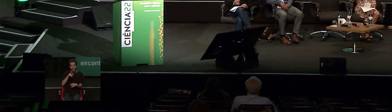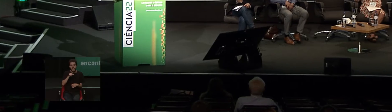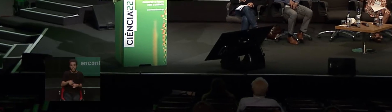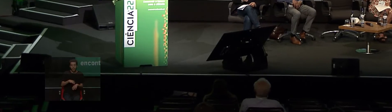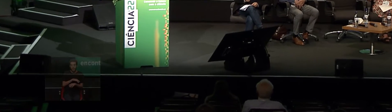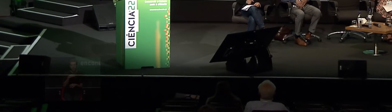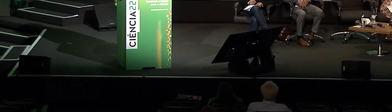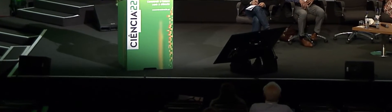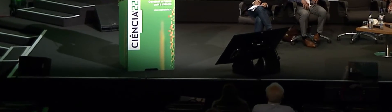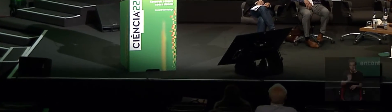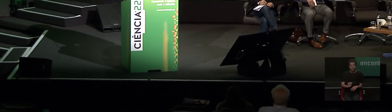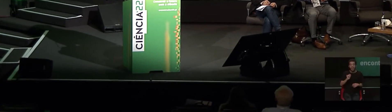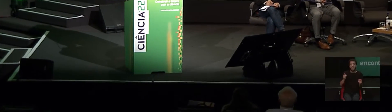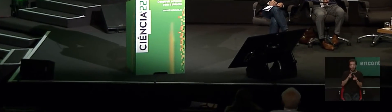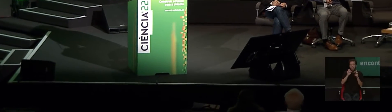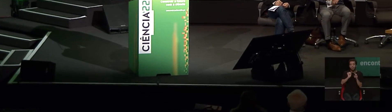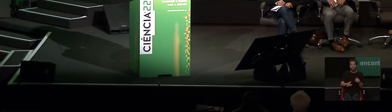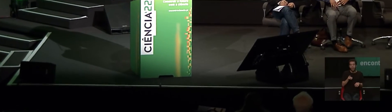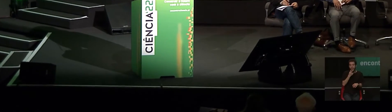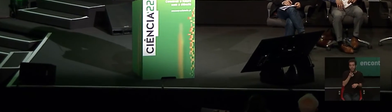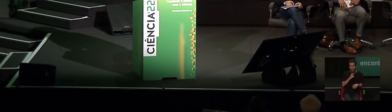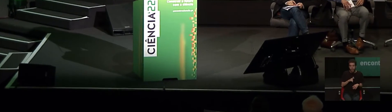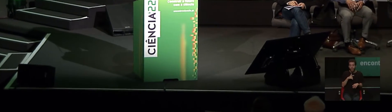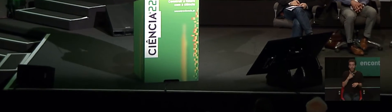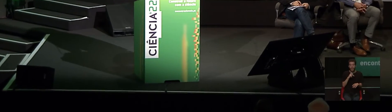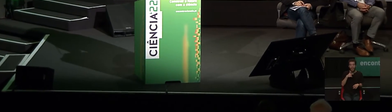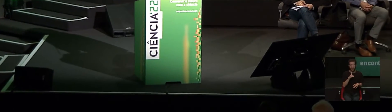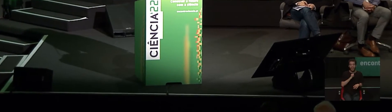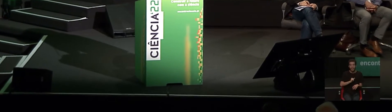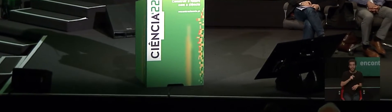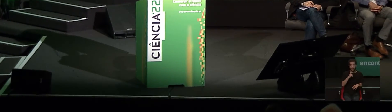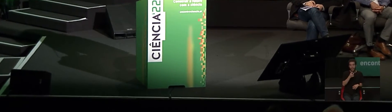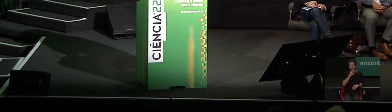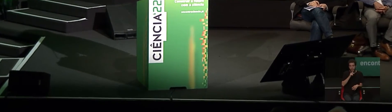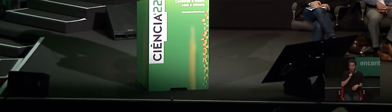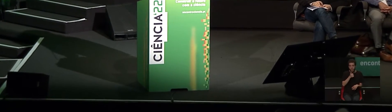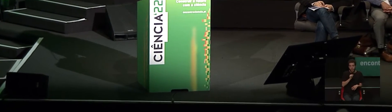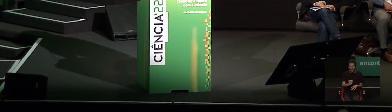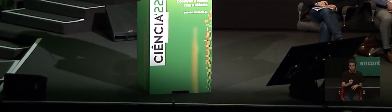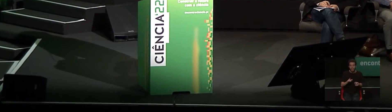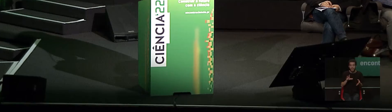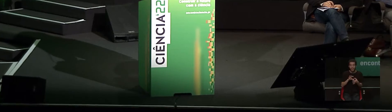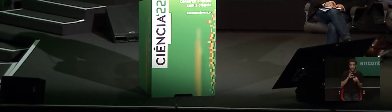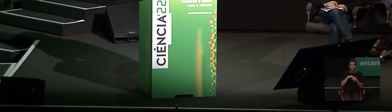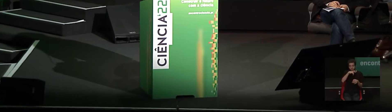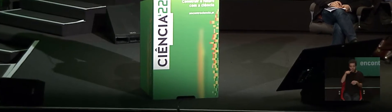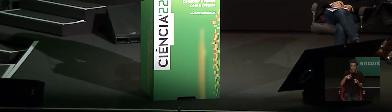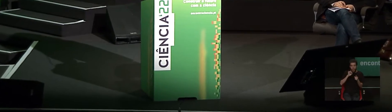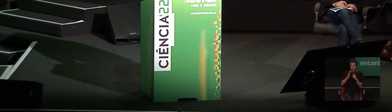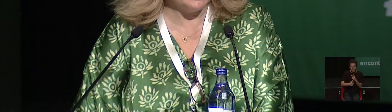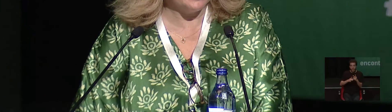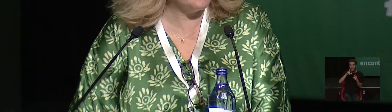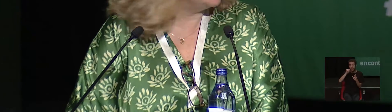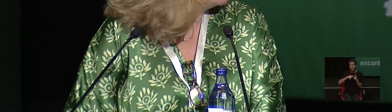The title of the communication is Antibiotic Resistance in One Health, a Silent Pandemic that Threatens People, Animals